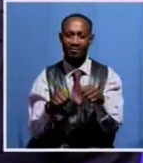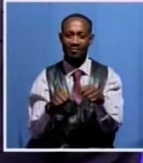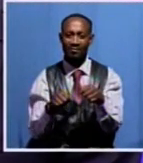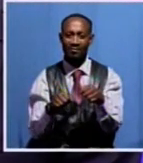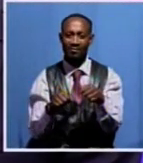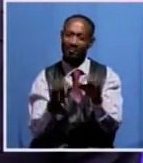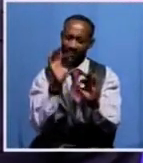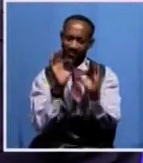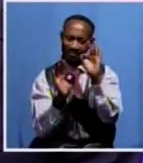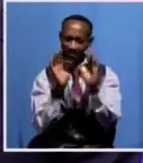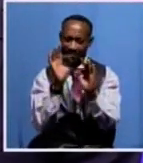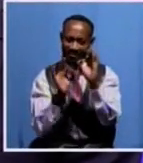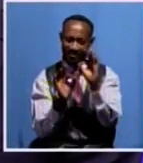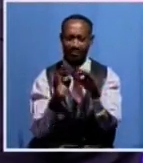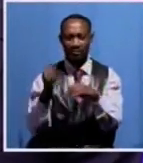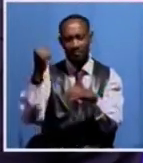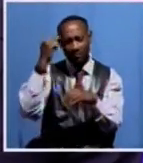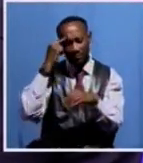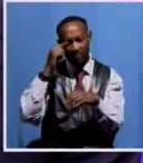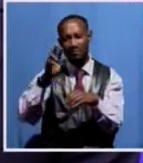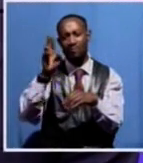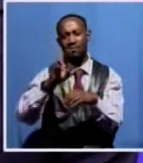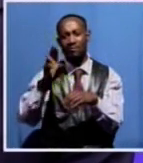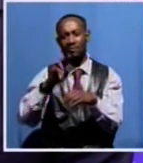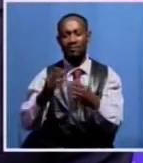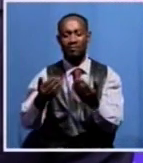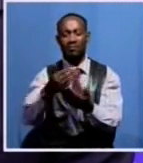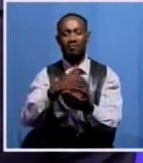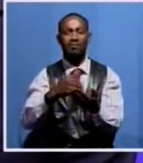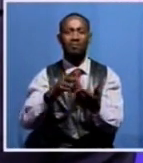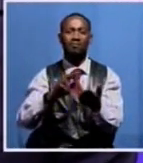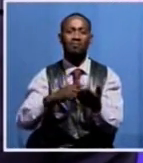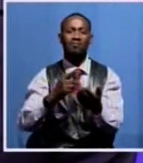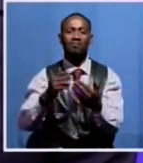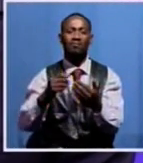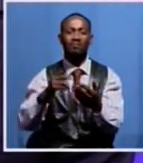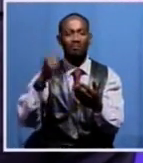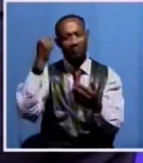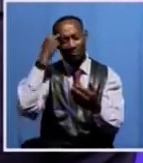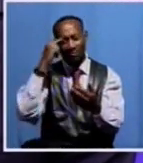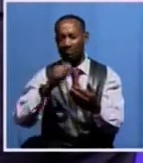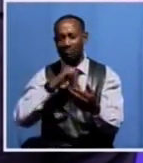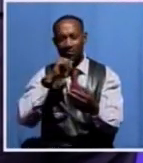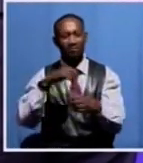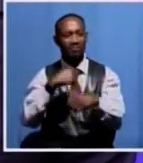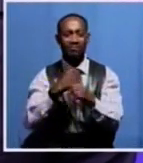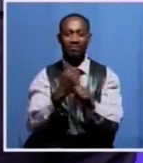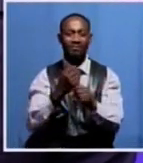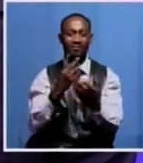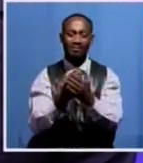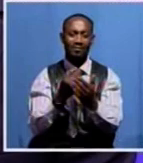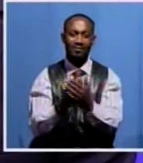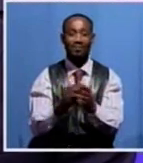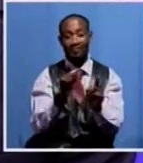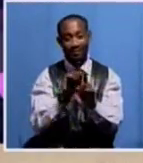what it actually costs government. It's really, if you like, it's a cost recovery issue rather than a money-making issue. Venture. Yeah. As we go,